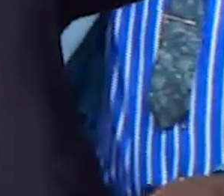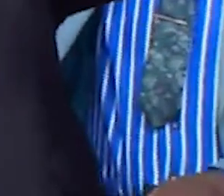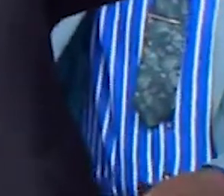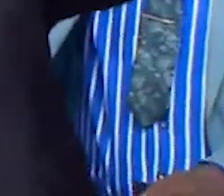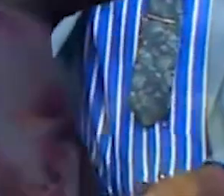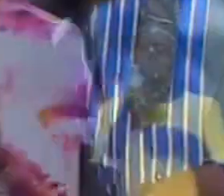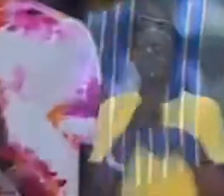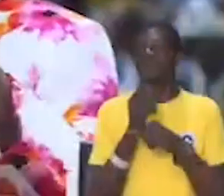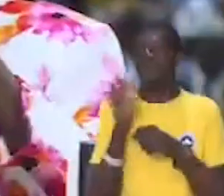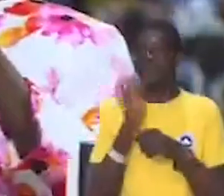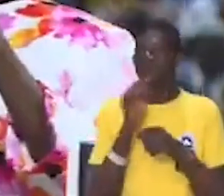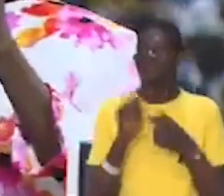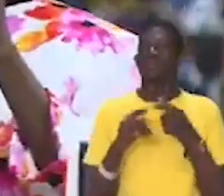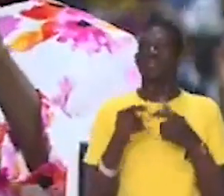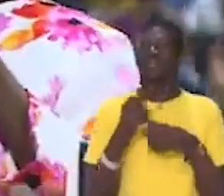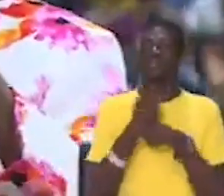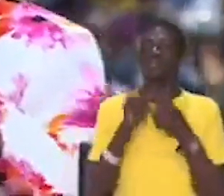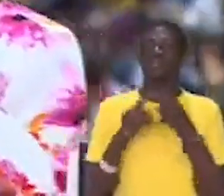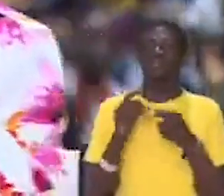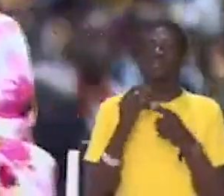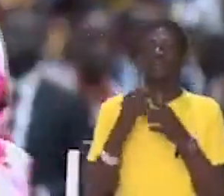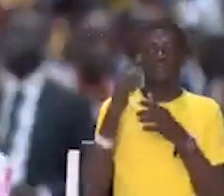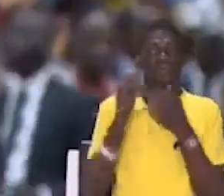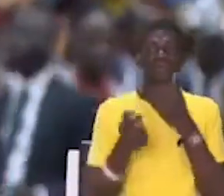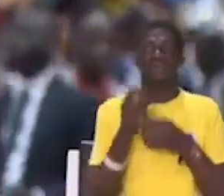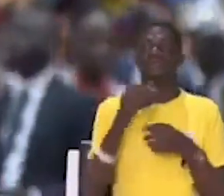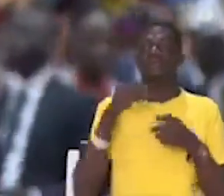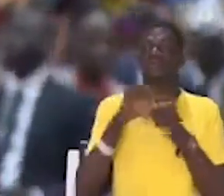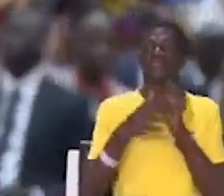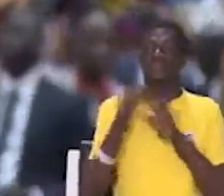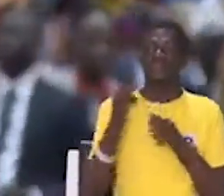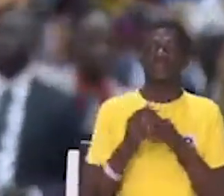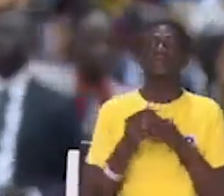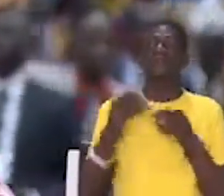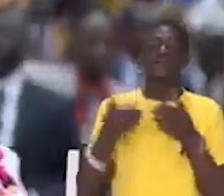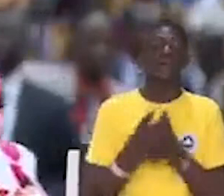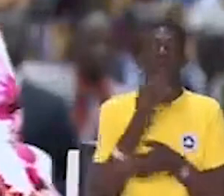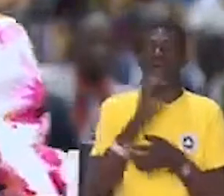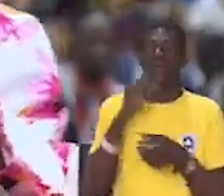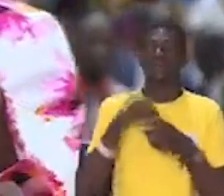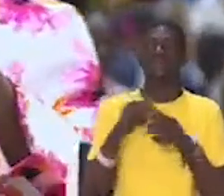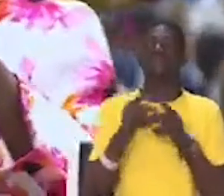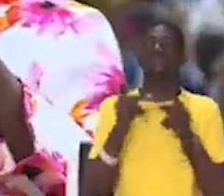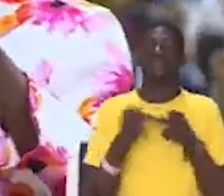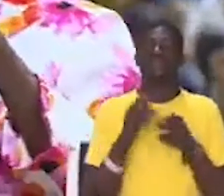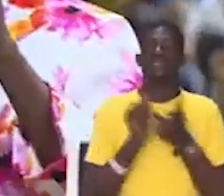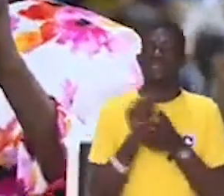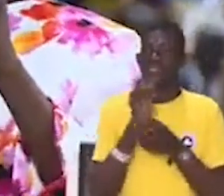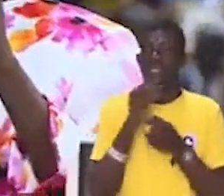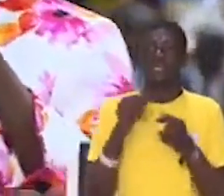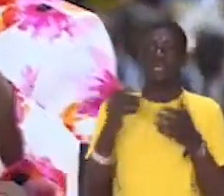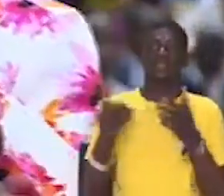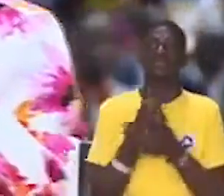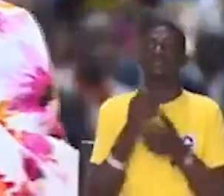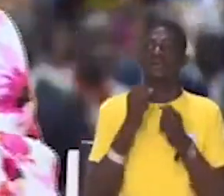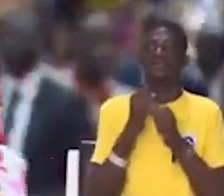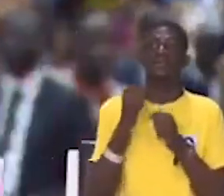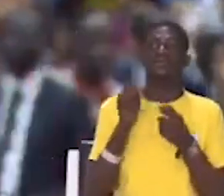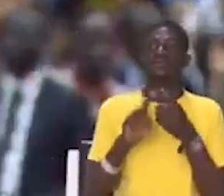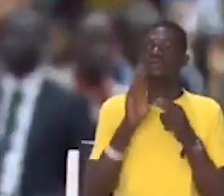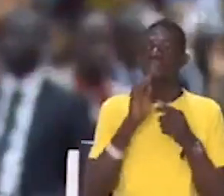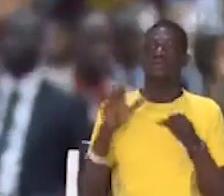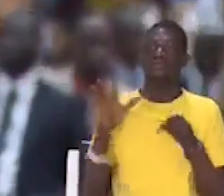me on fire. Lord, I'm desperate for this fire. Burn in me a hunger and a thirst and a passion to